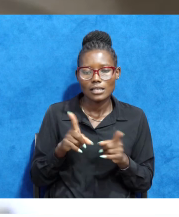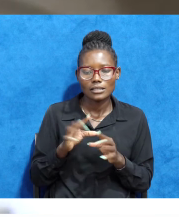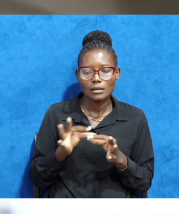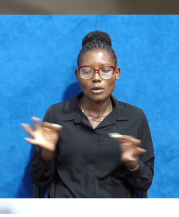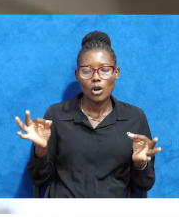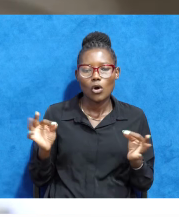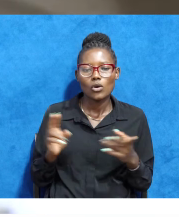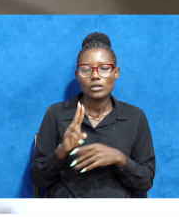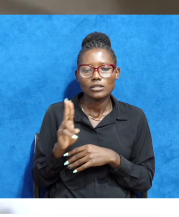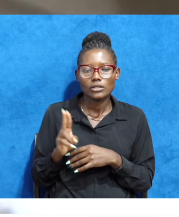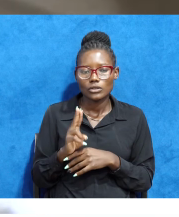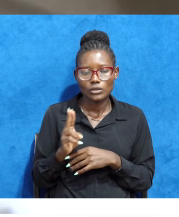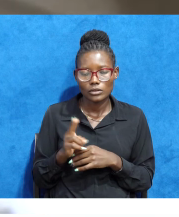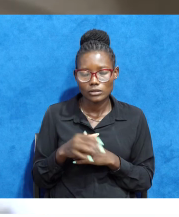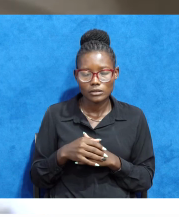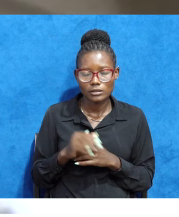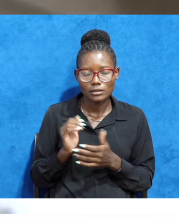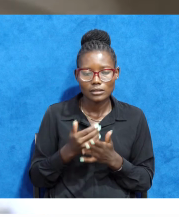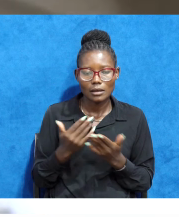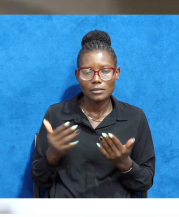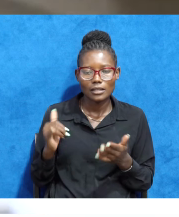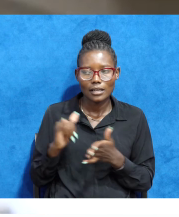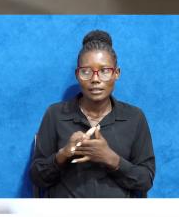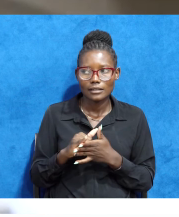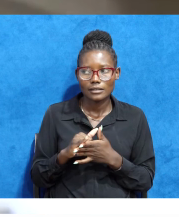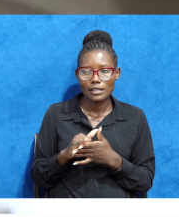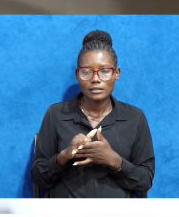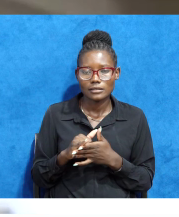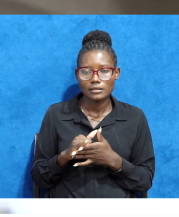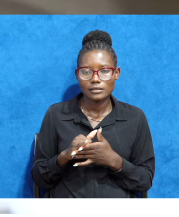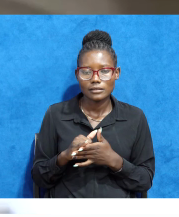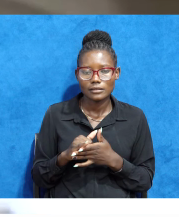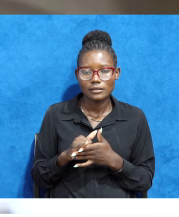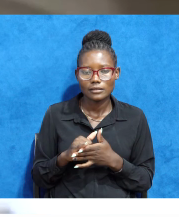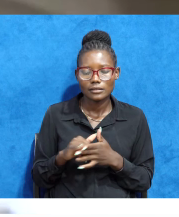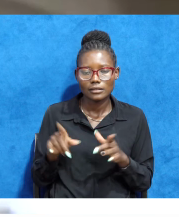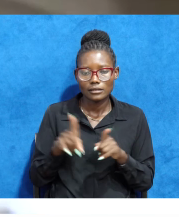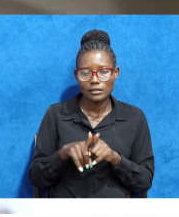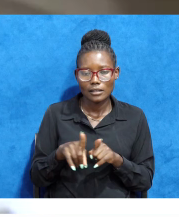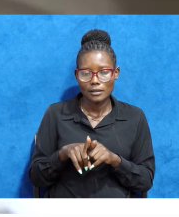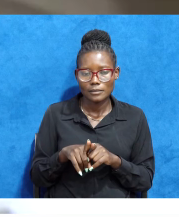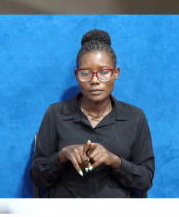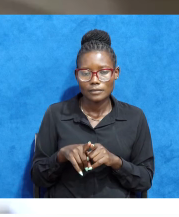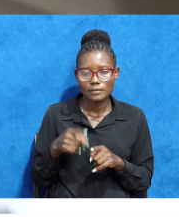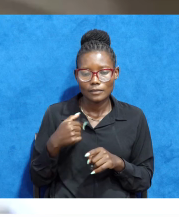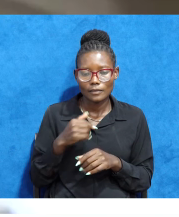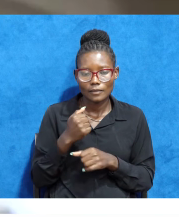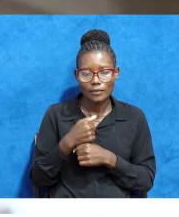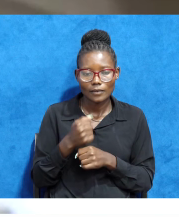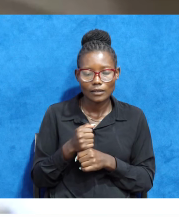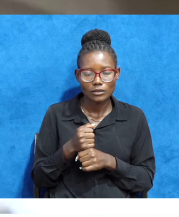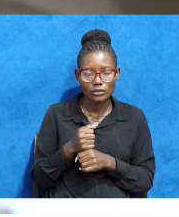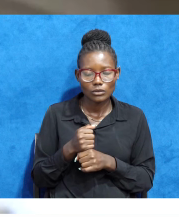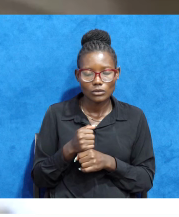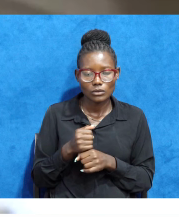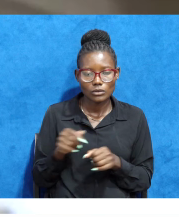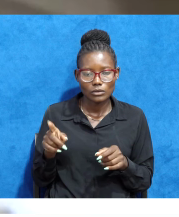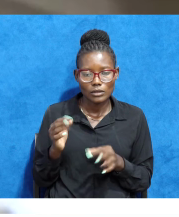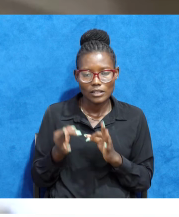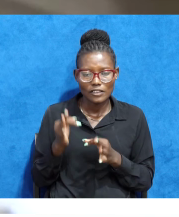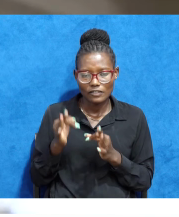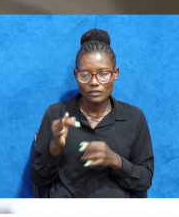is the athlete moving under the bar? And we can look at that by looking at the athlete's center of mass and looking at how quickly it